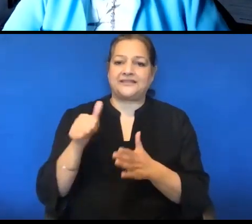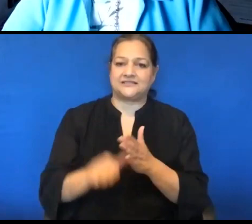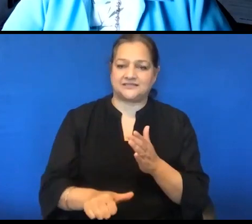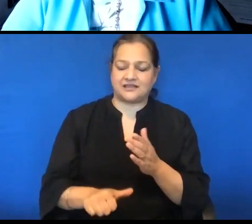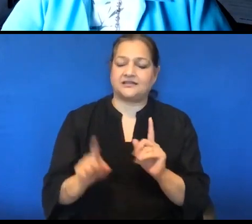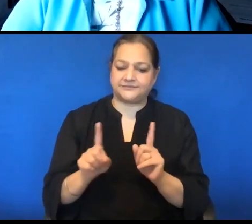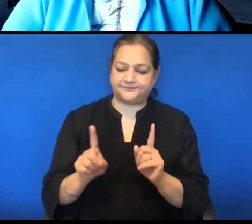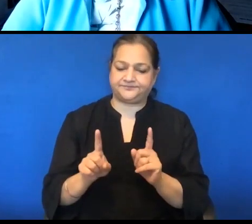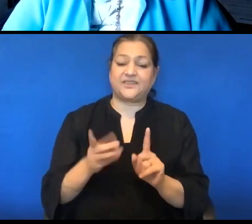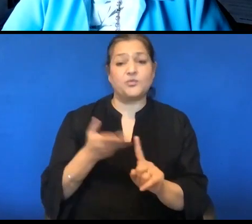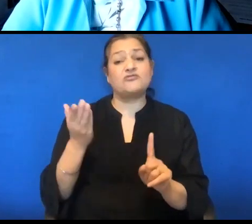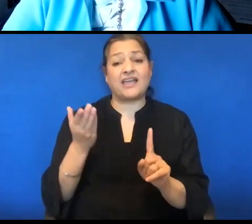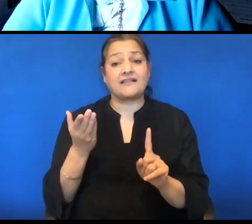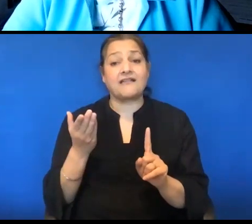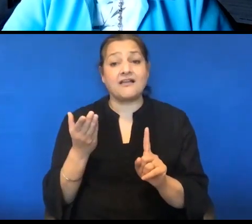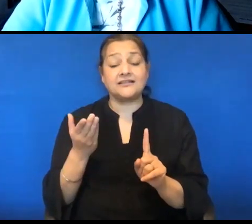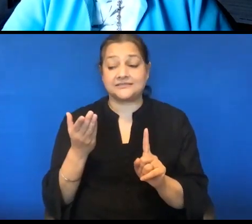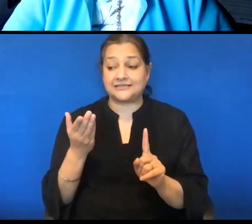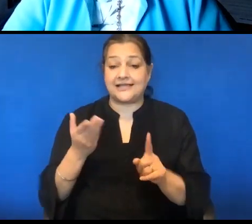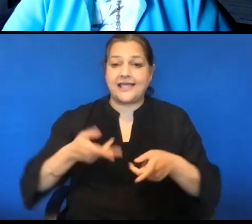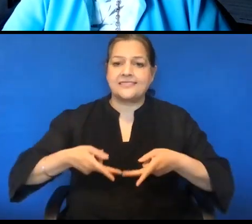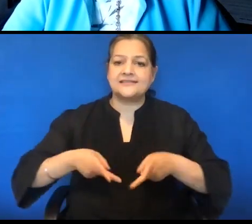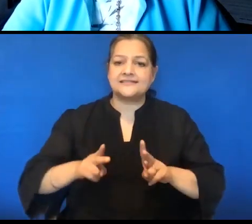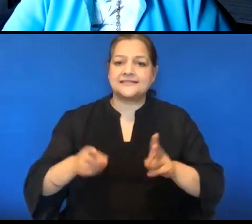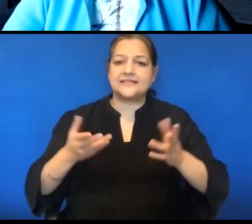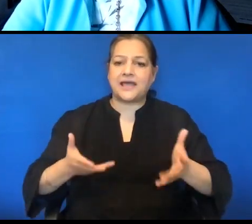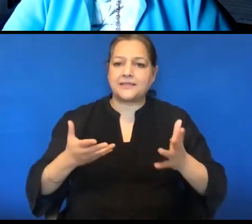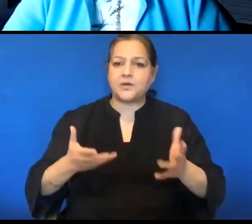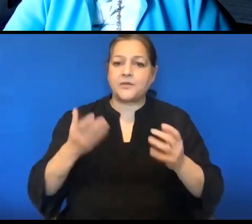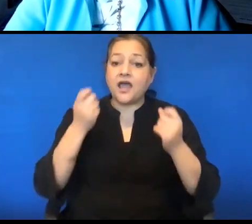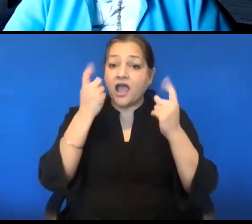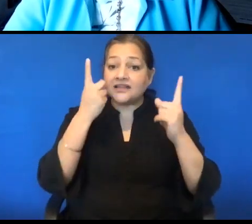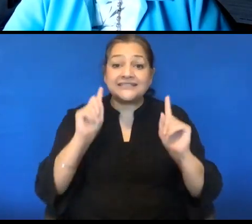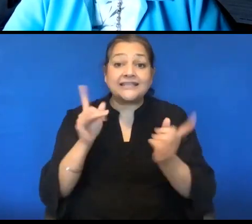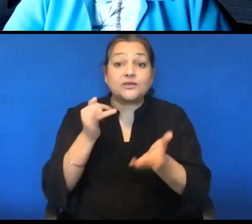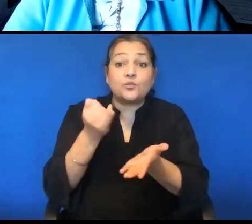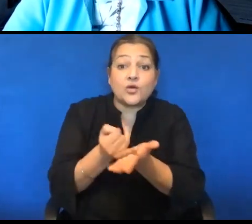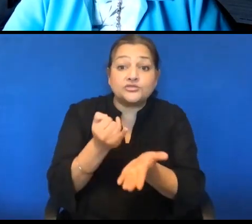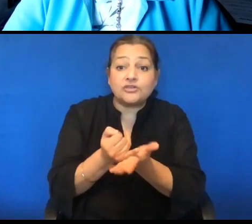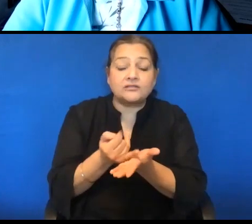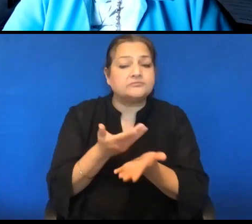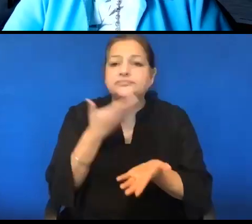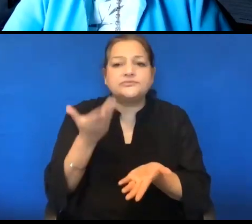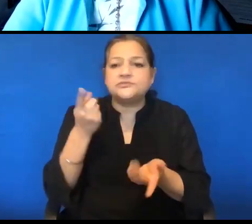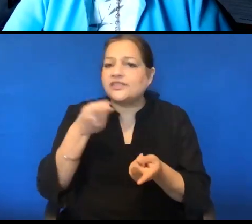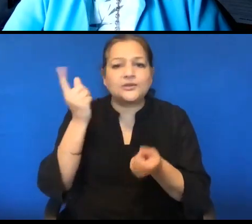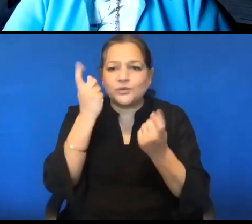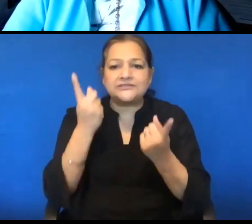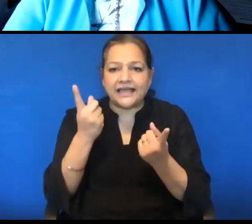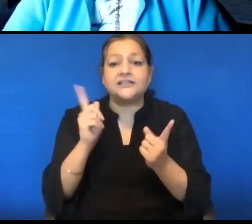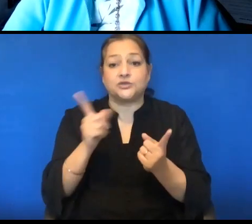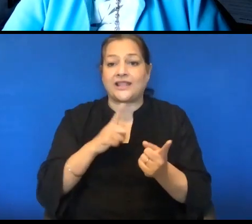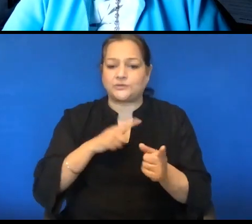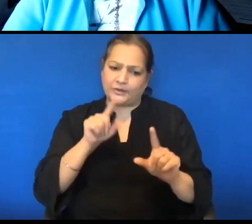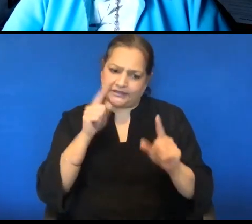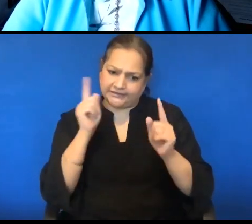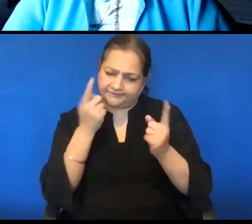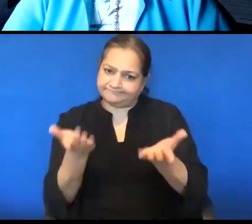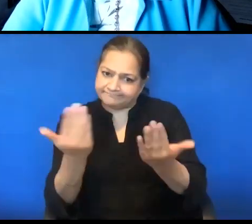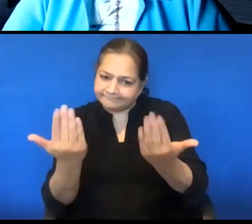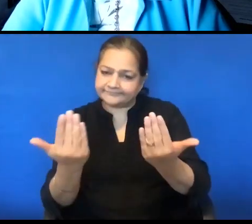as it is, actually the understanding of what's wrong with it just isn't there. We need to start by showing people what's going wrong.